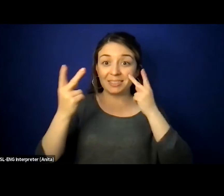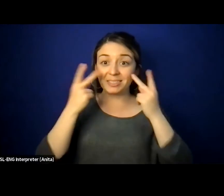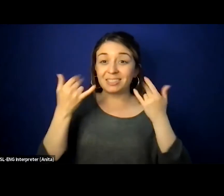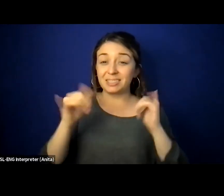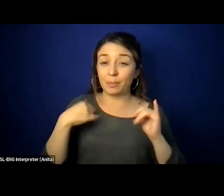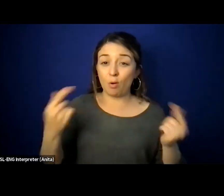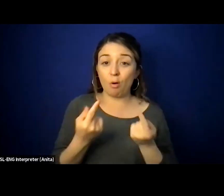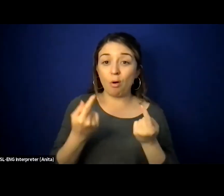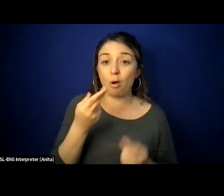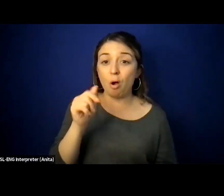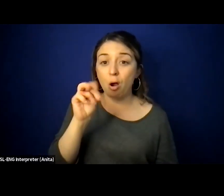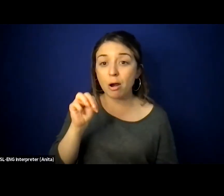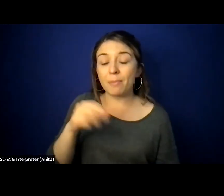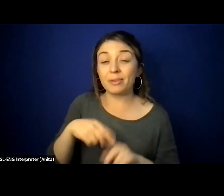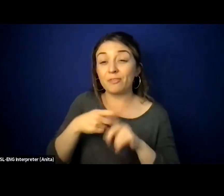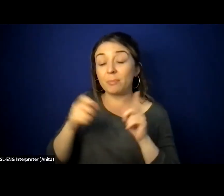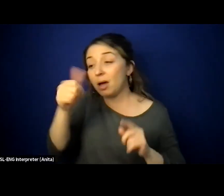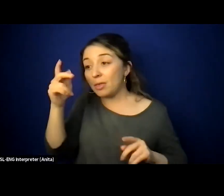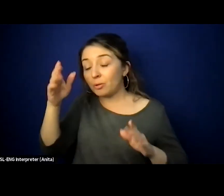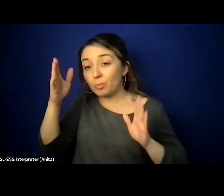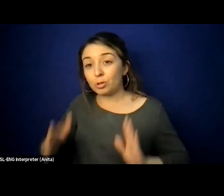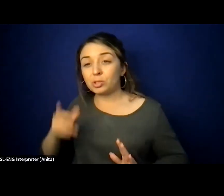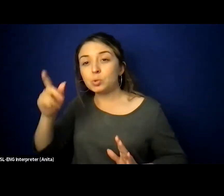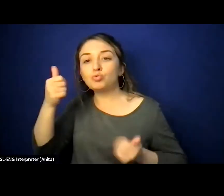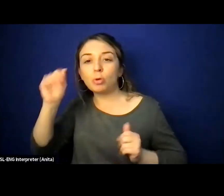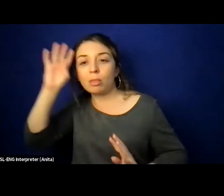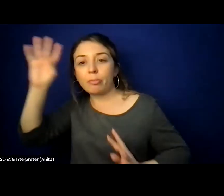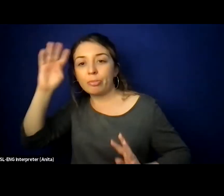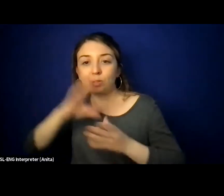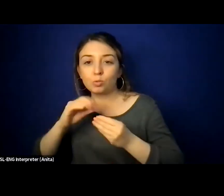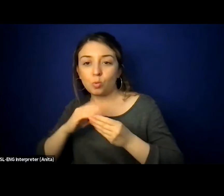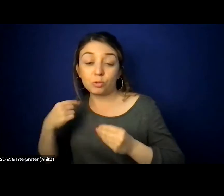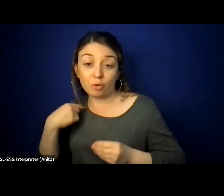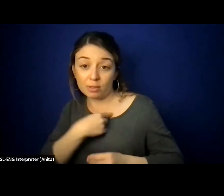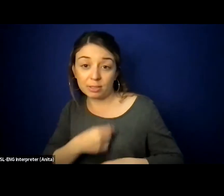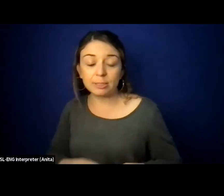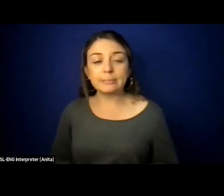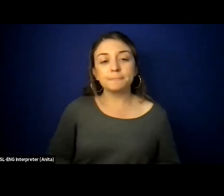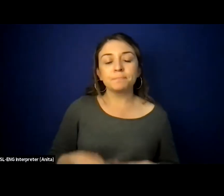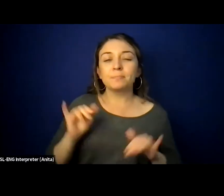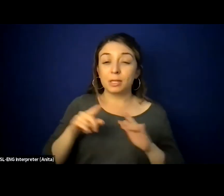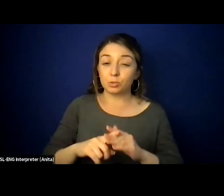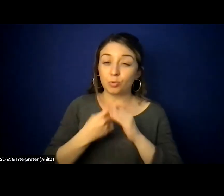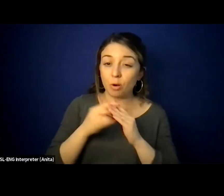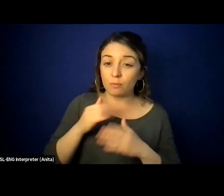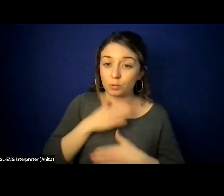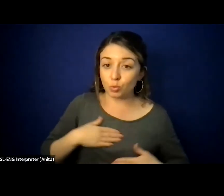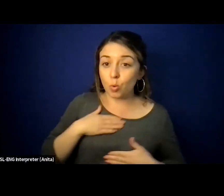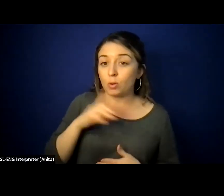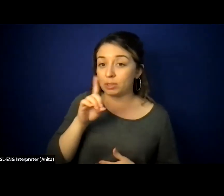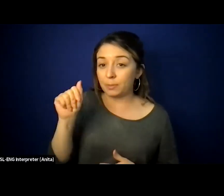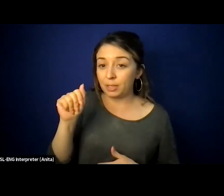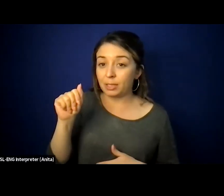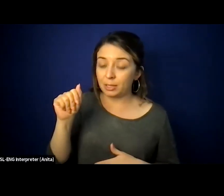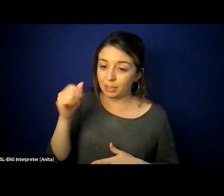harmed by someone else's scripted story for us. And so the start of joy and disability movements is